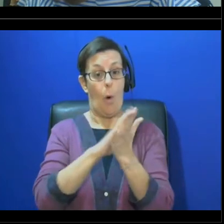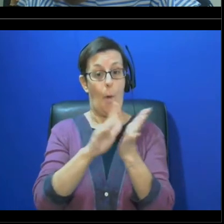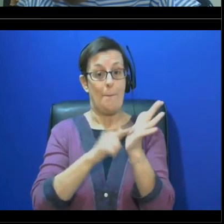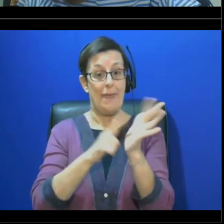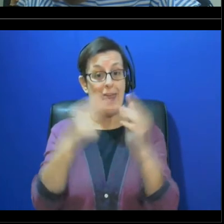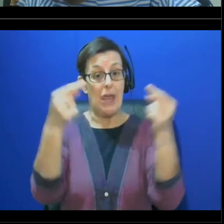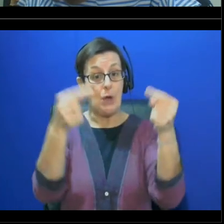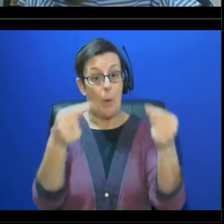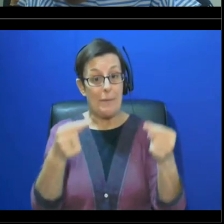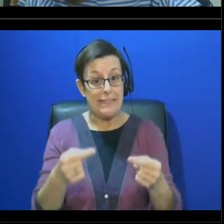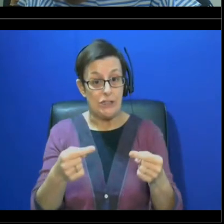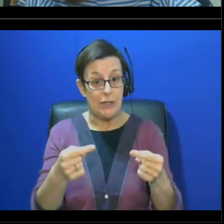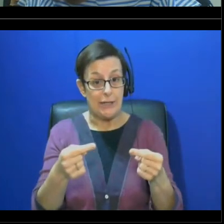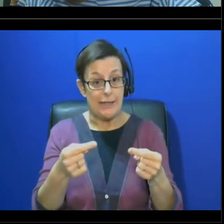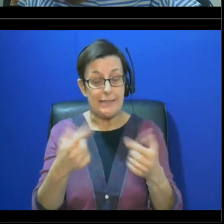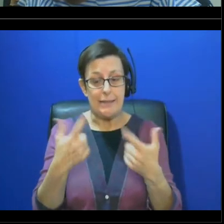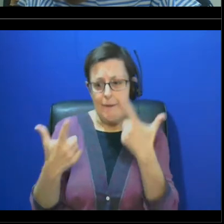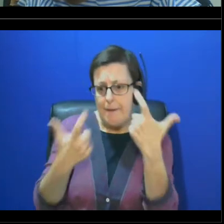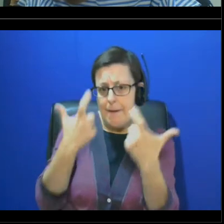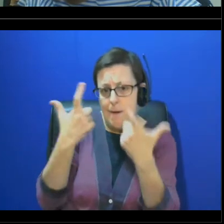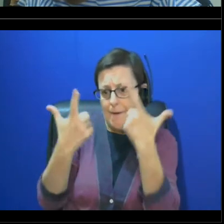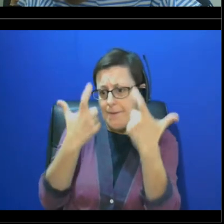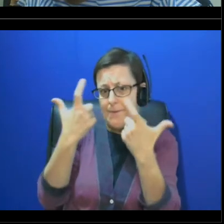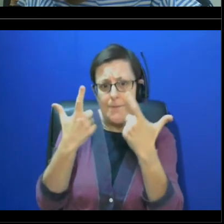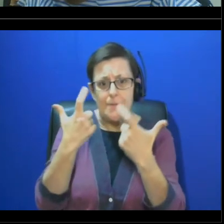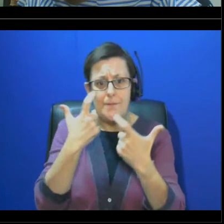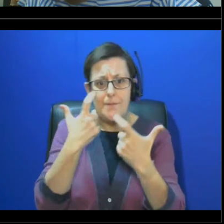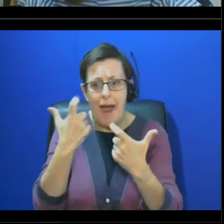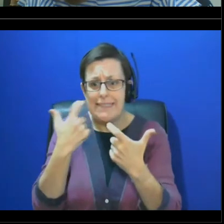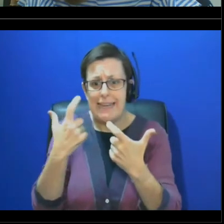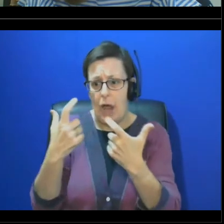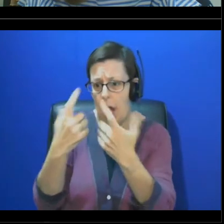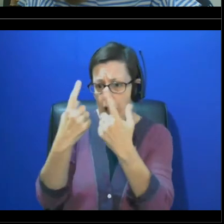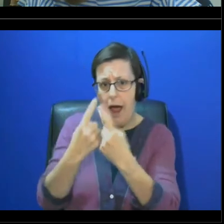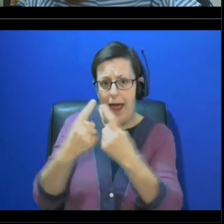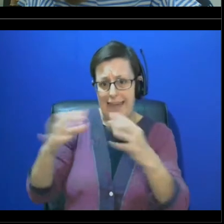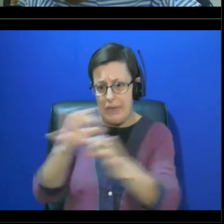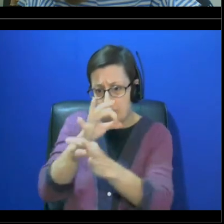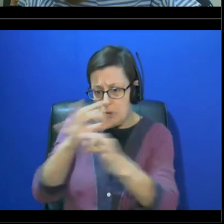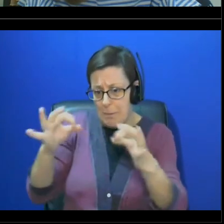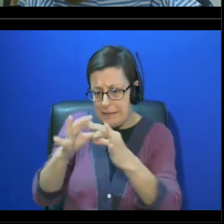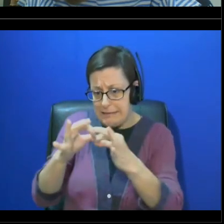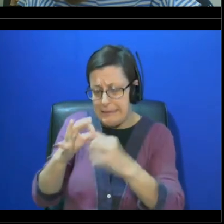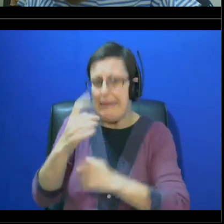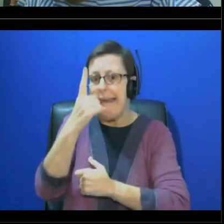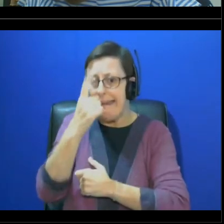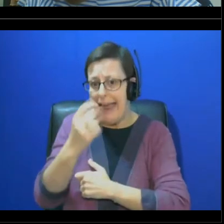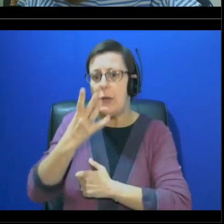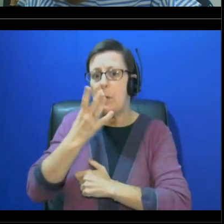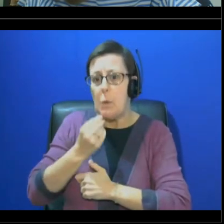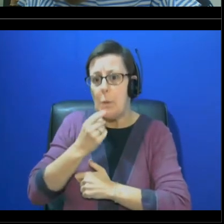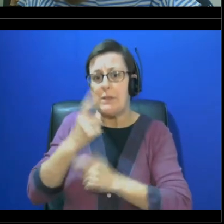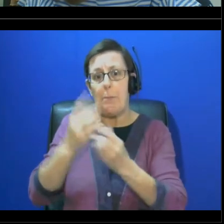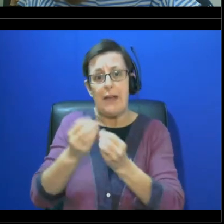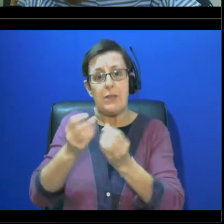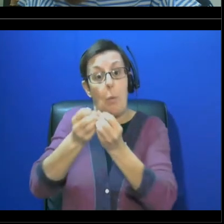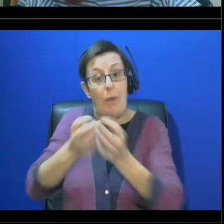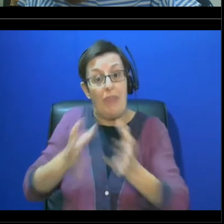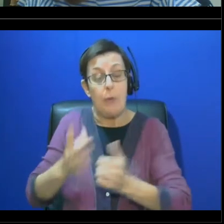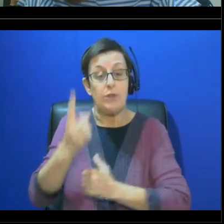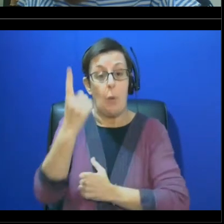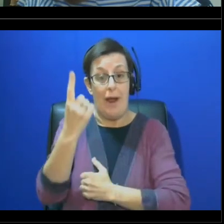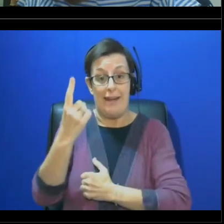finding instruments that are capable of all that the standard instrument can do, but without the use of one hand or arm. And the reason for that